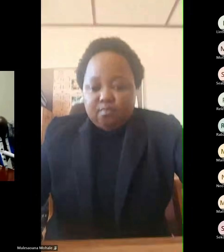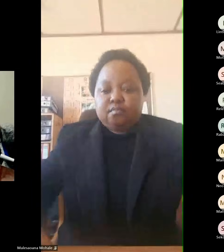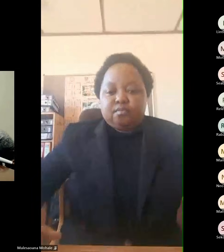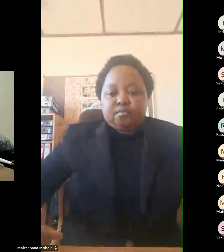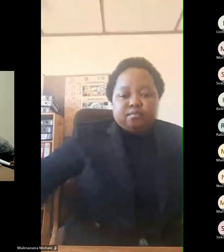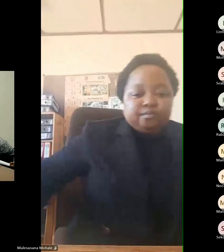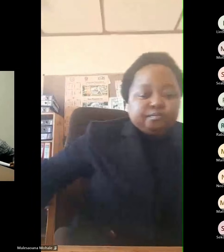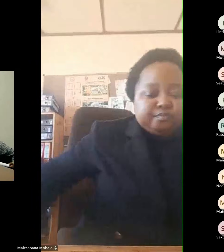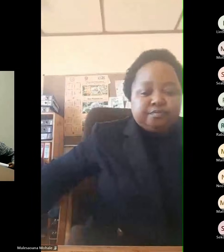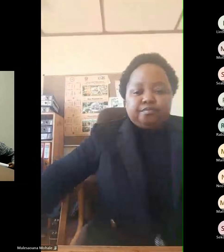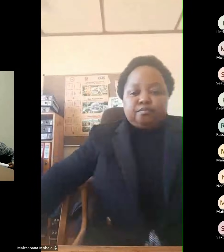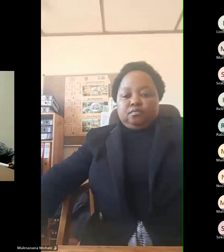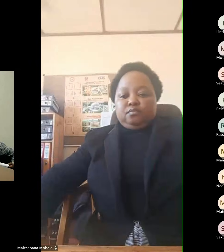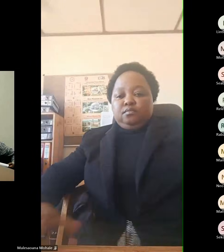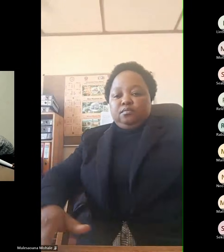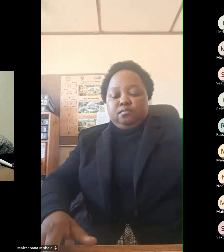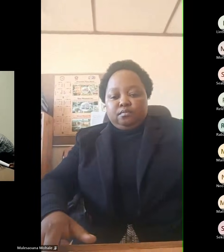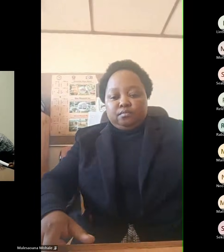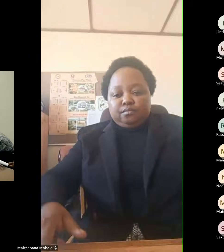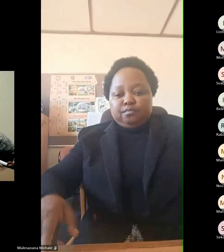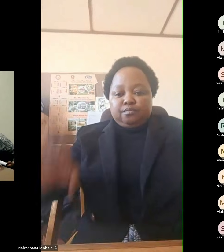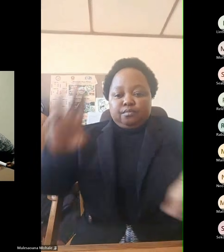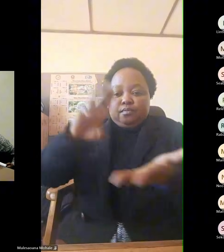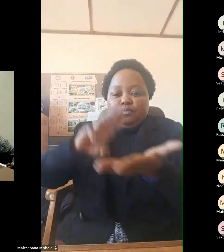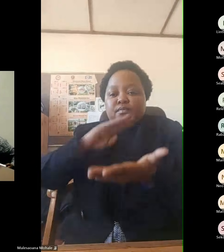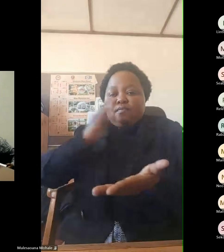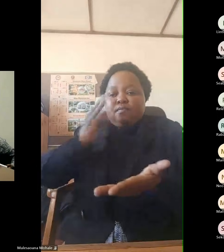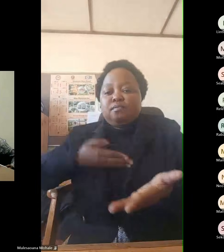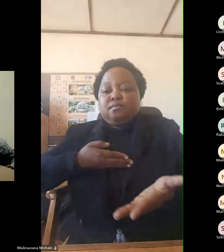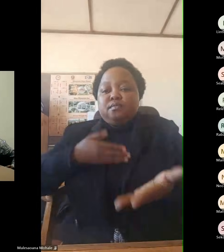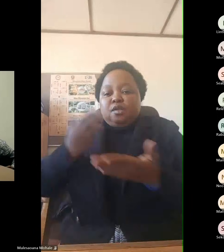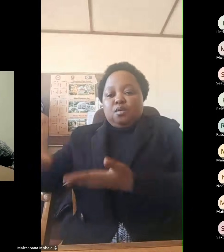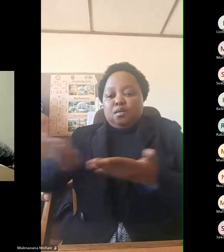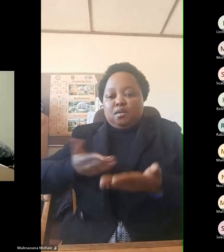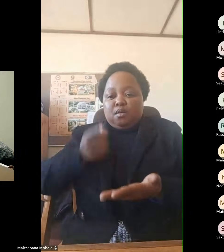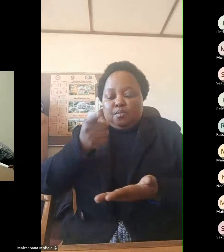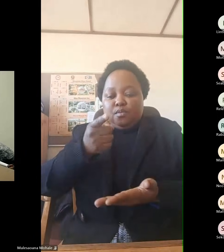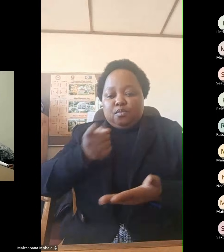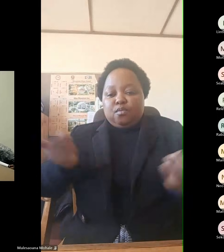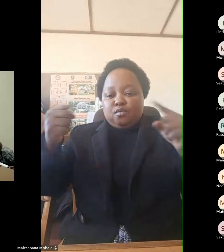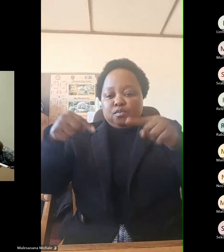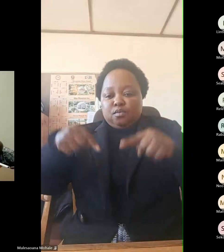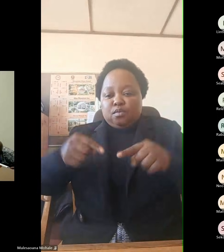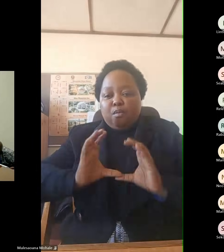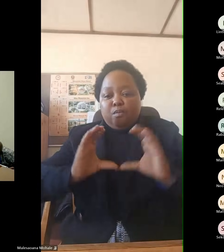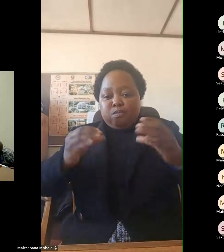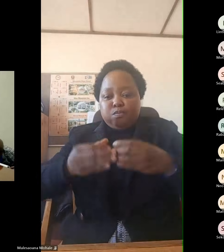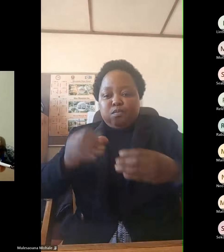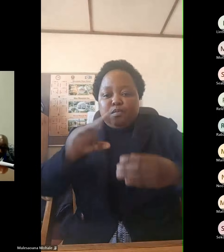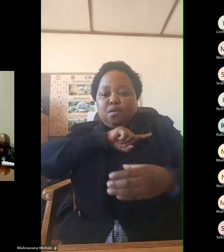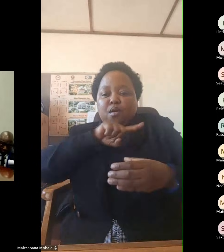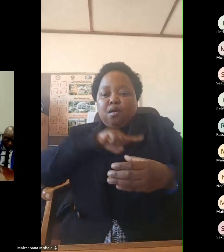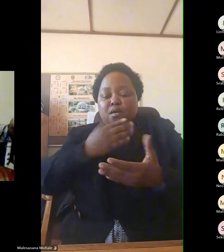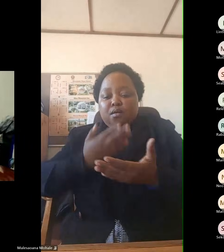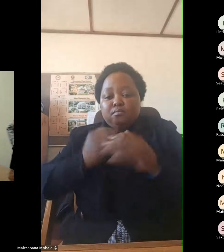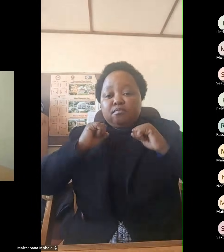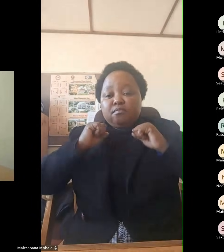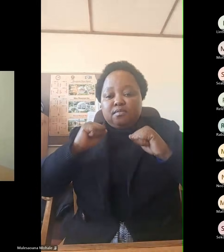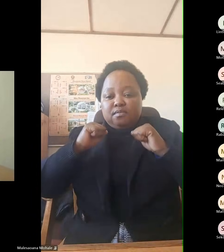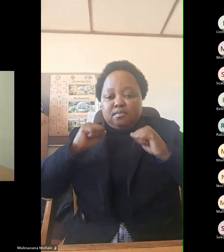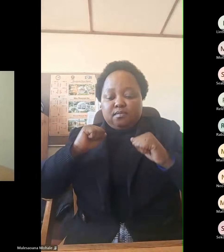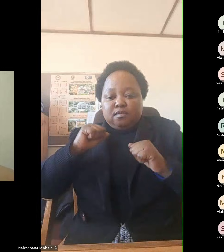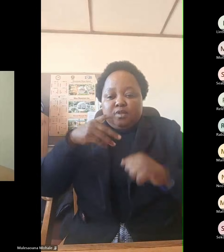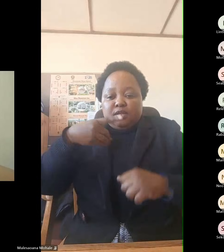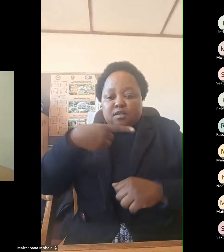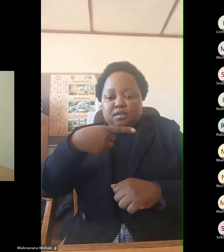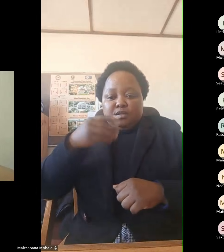Bomme le bontate, it's my pleasure to welcome you to this inaugural webinar on strengthening GBV coordination and gender